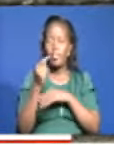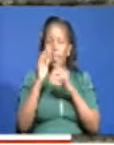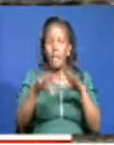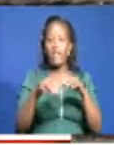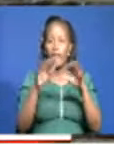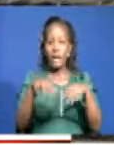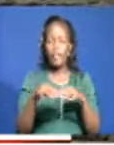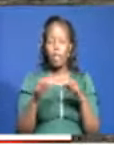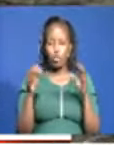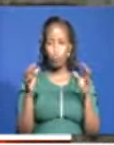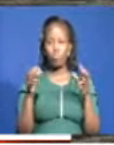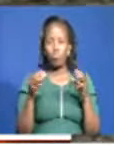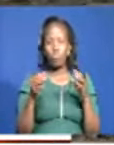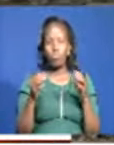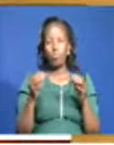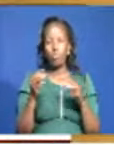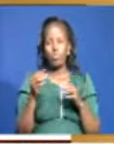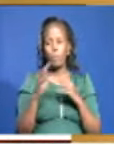Oko, Easy Friday.